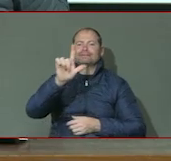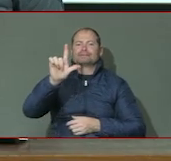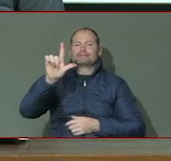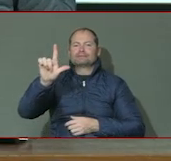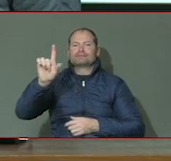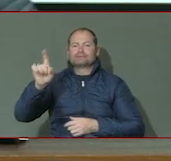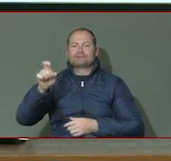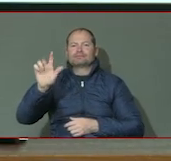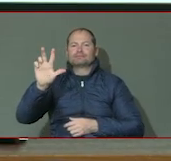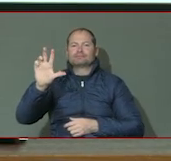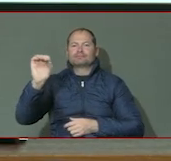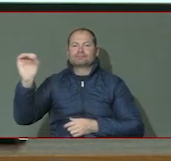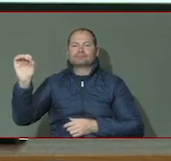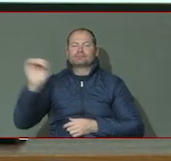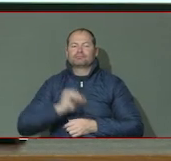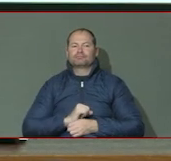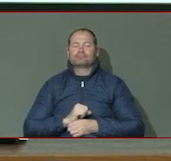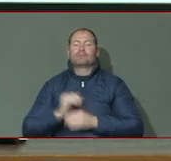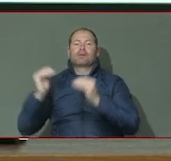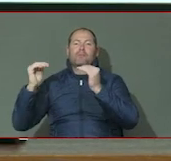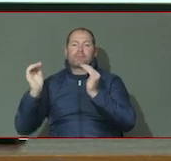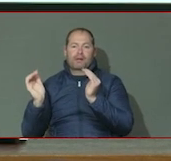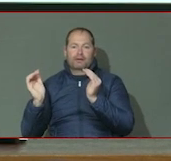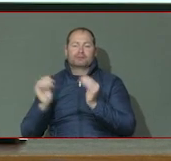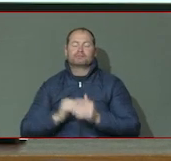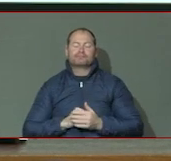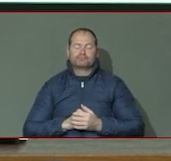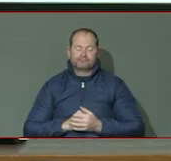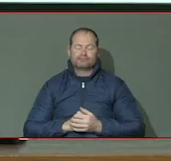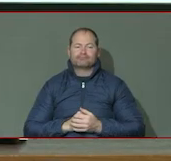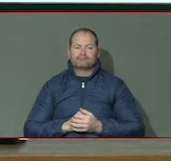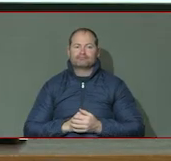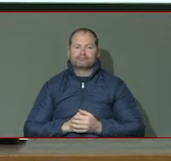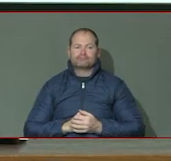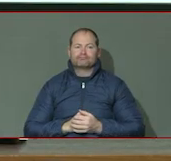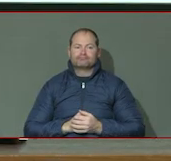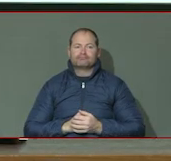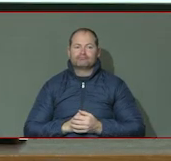177,800, and that will be in brackets. Yes.